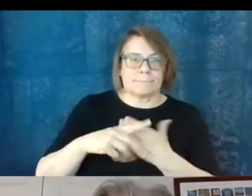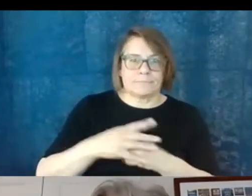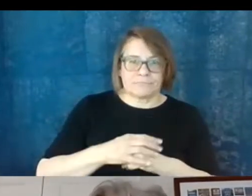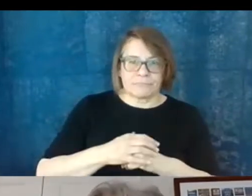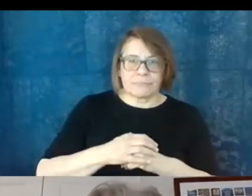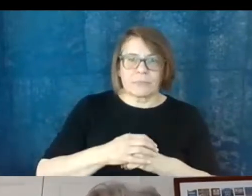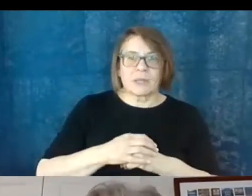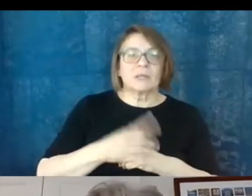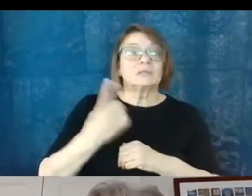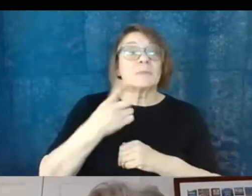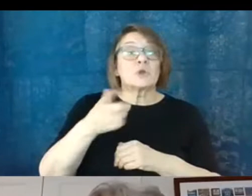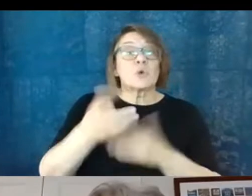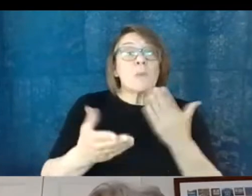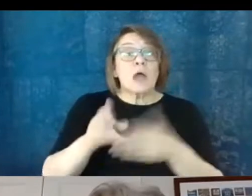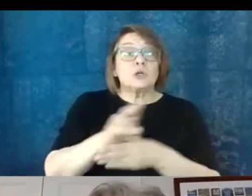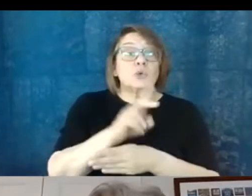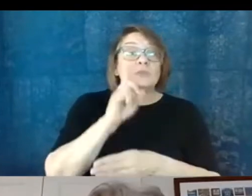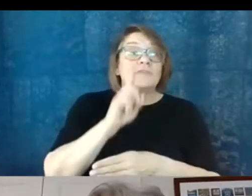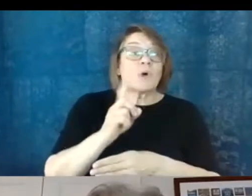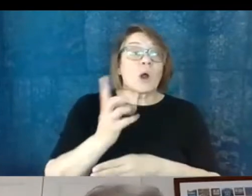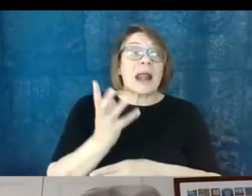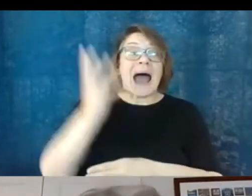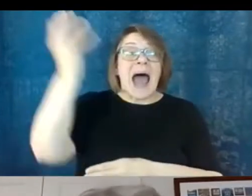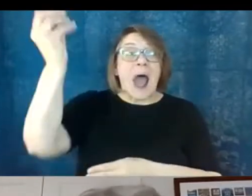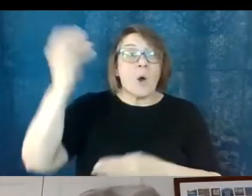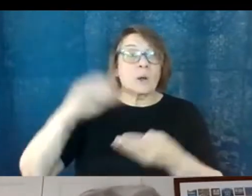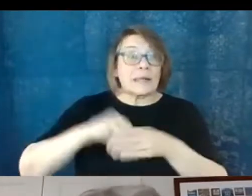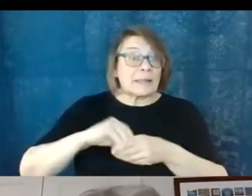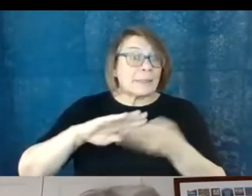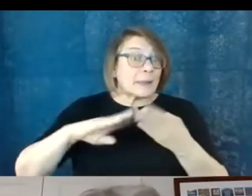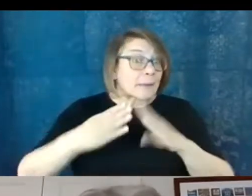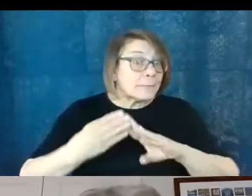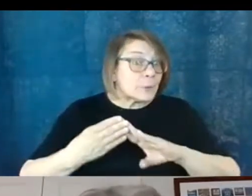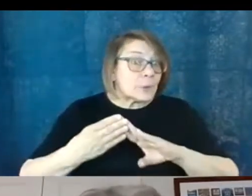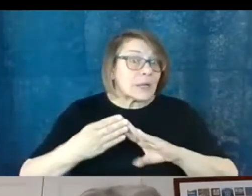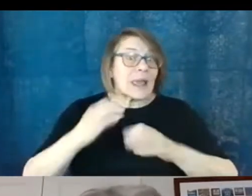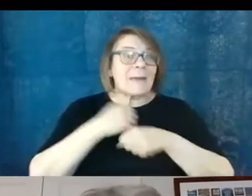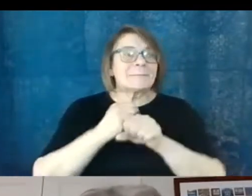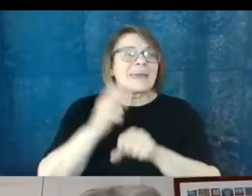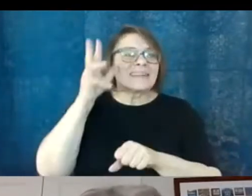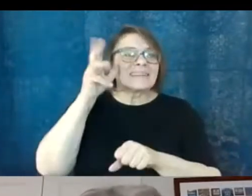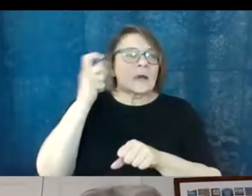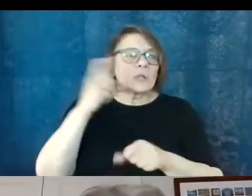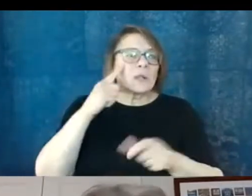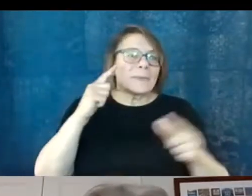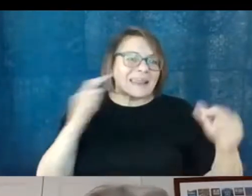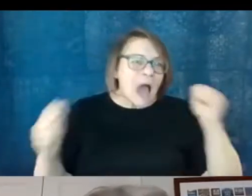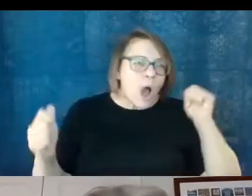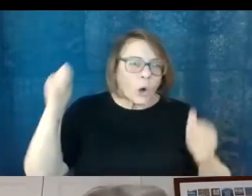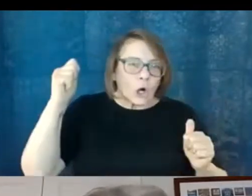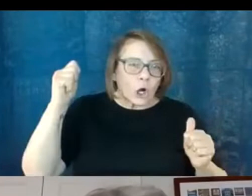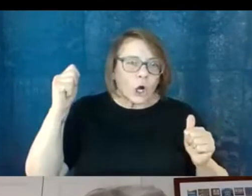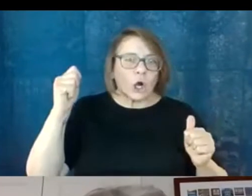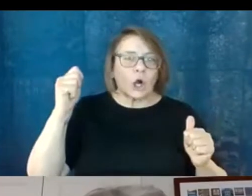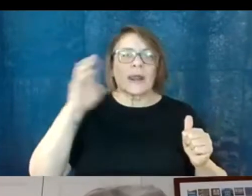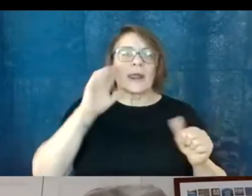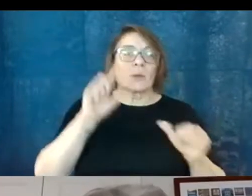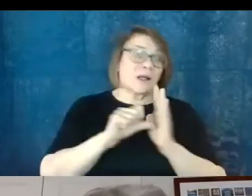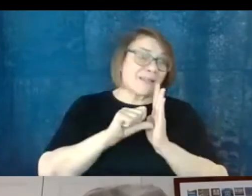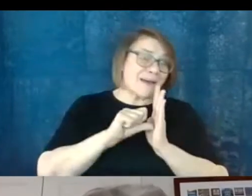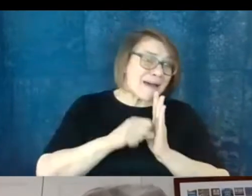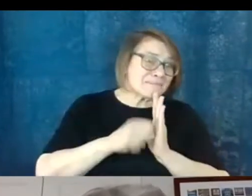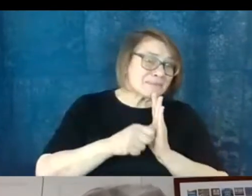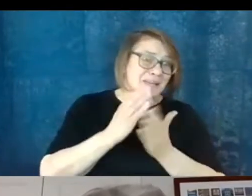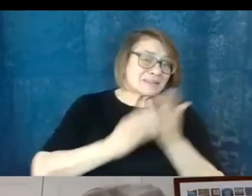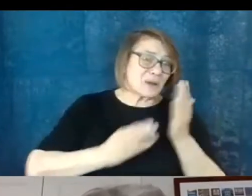it's something that you might use when you go out into the community. It makes sounds a little bit louder. It will emphasize some of the